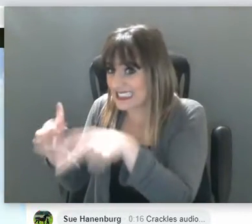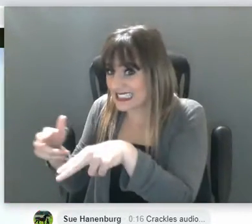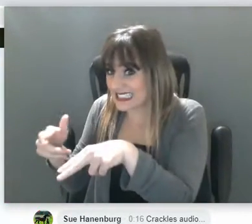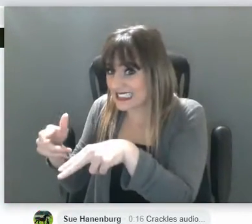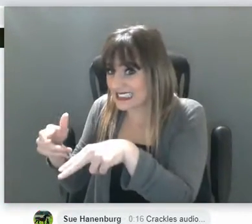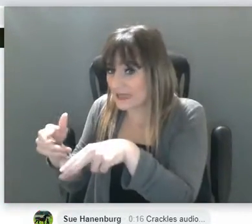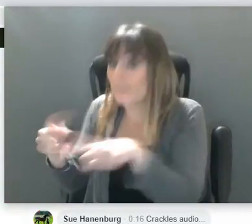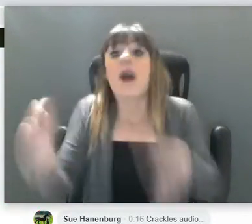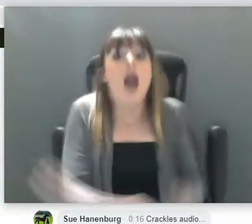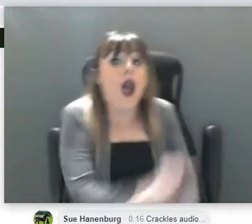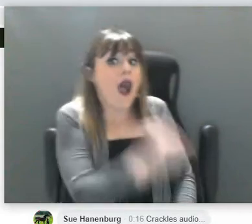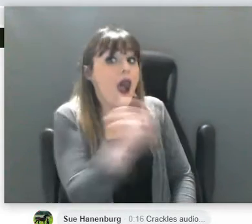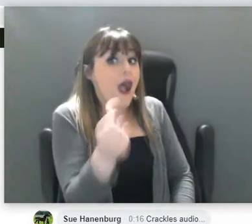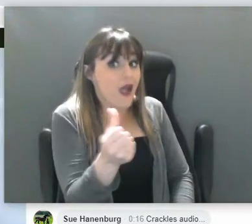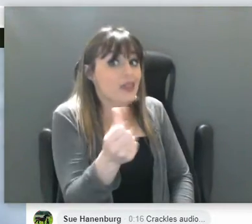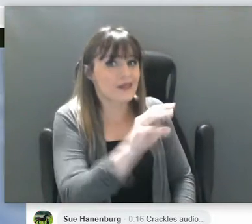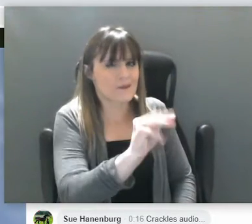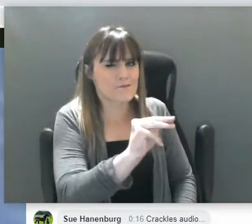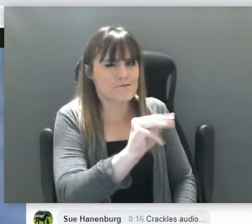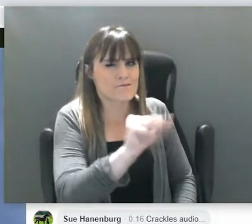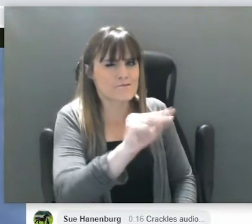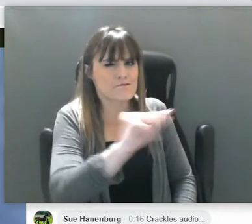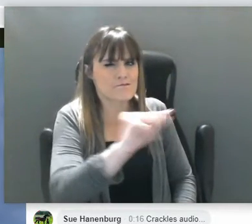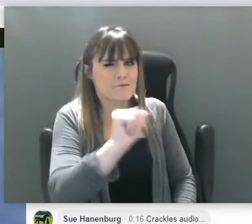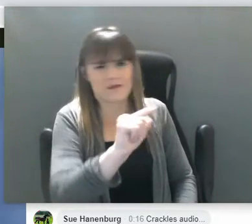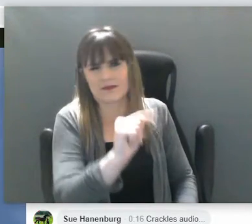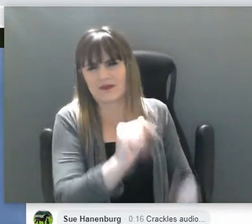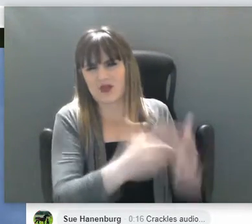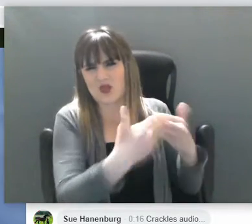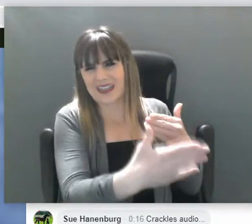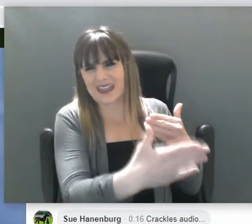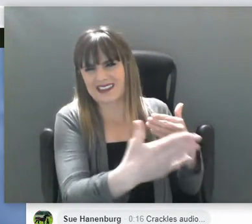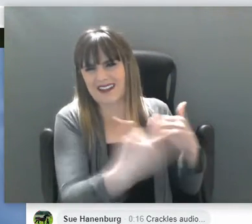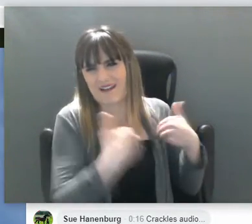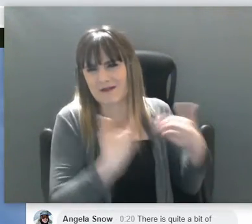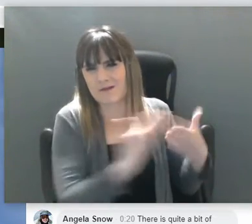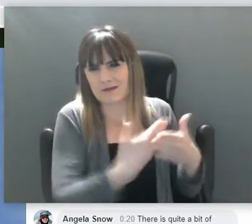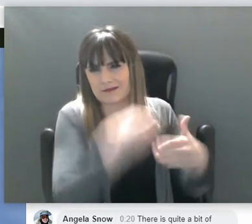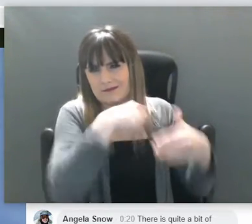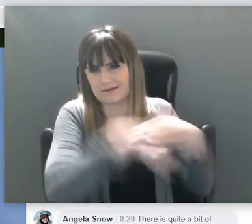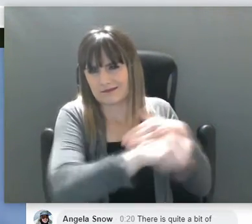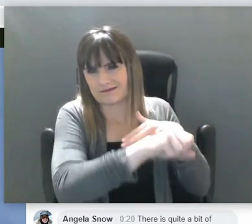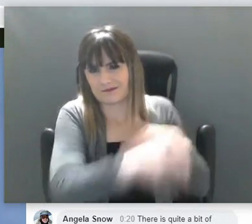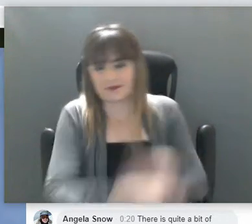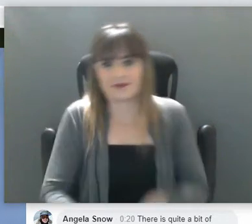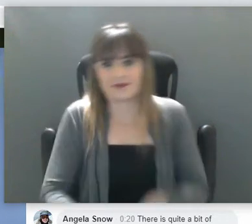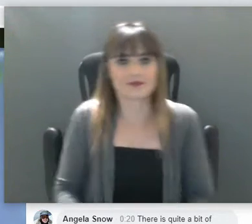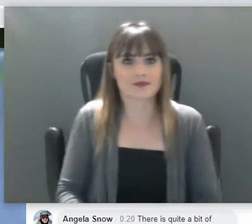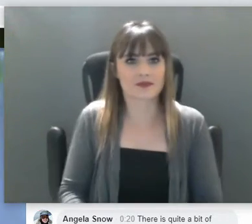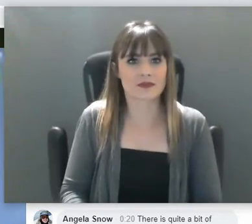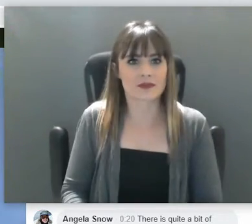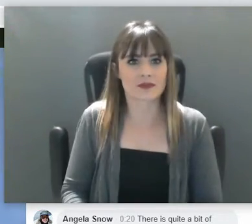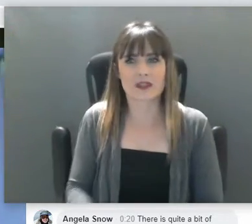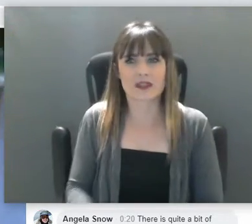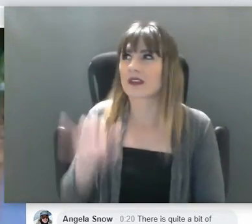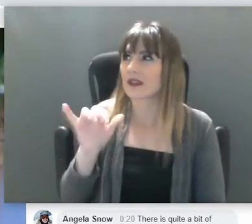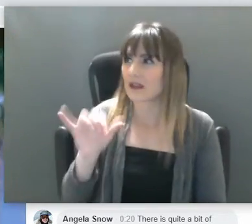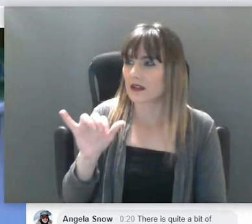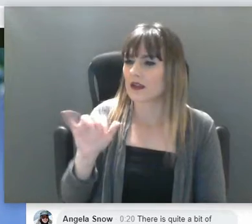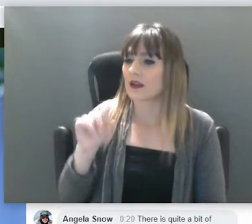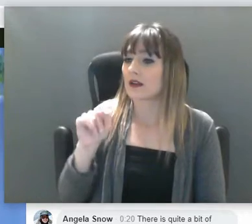out of an egg just like a human baby. It comes out as basically a miniature human. Turbo these the ten